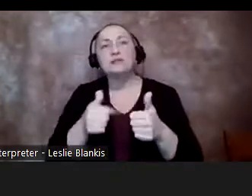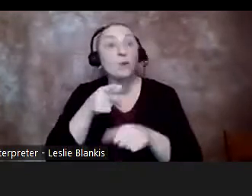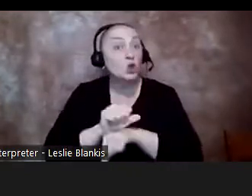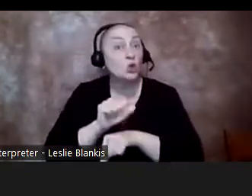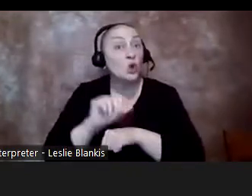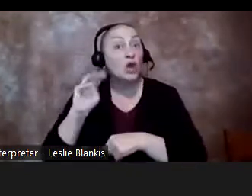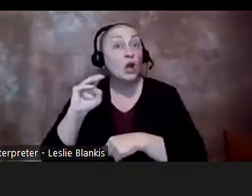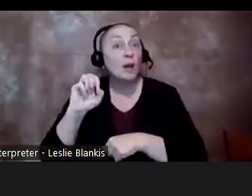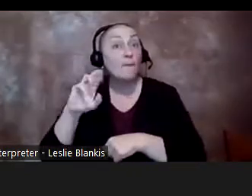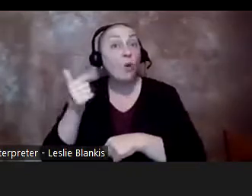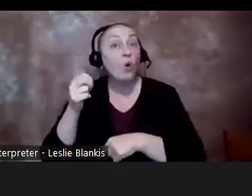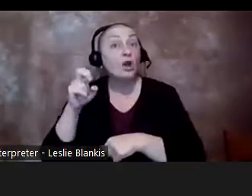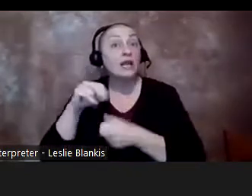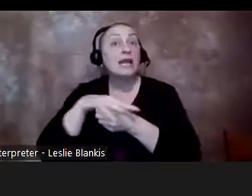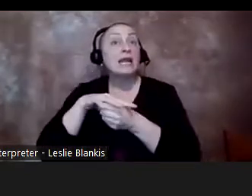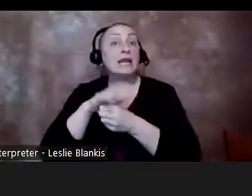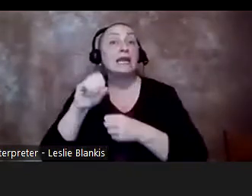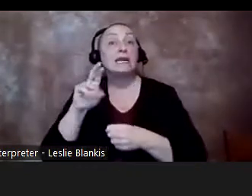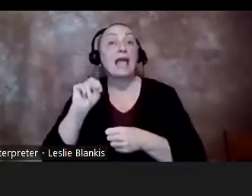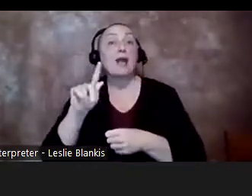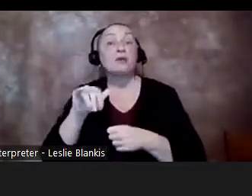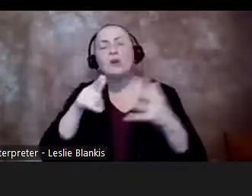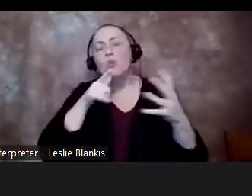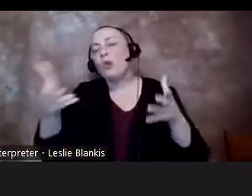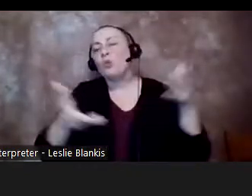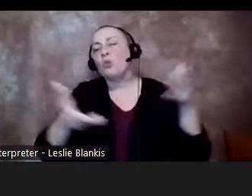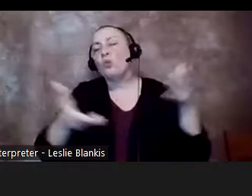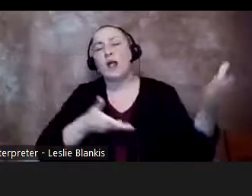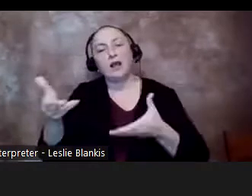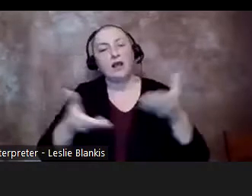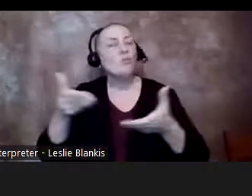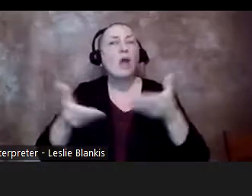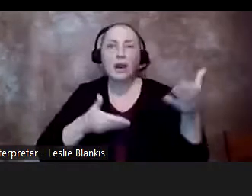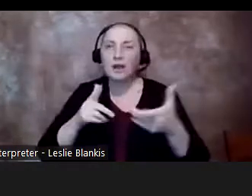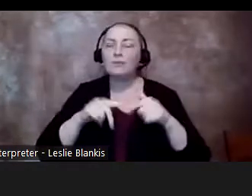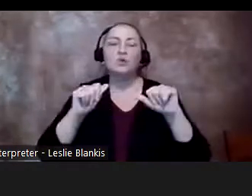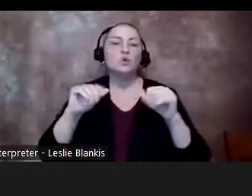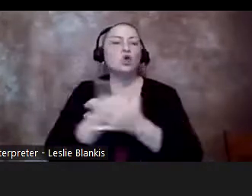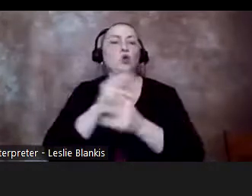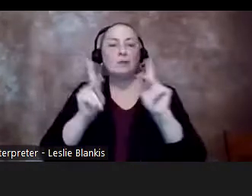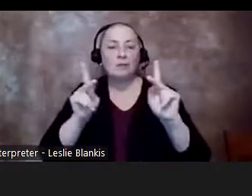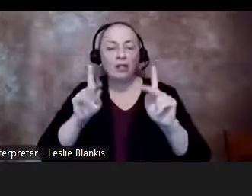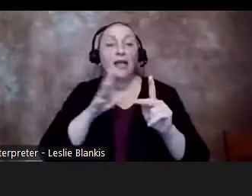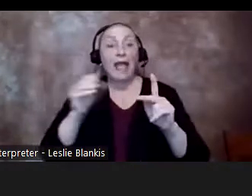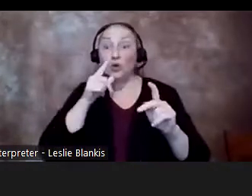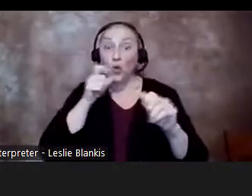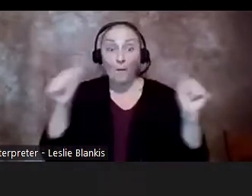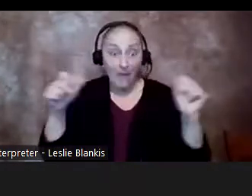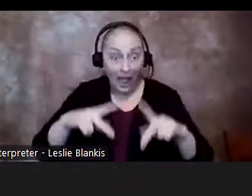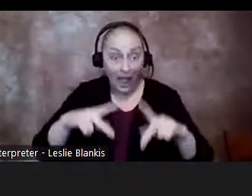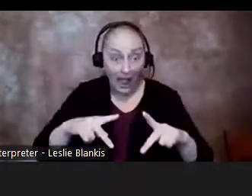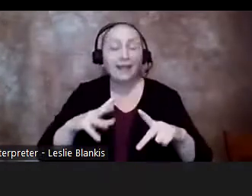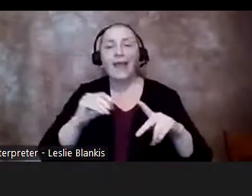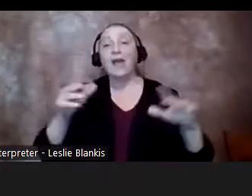Morgan County, Colorado. Well, welcome. Welcome to all the newcomers and the ones who are coming back, and welcome